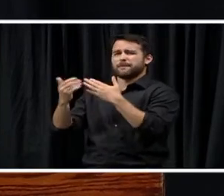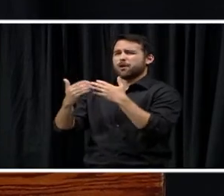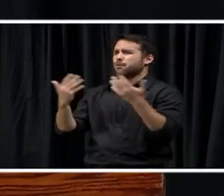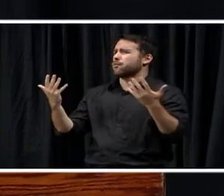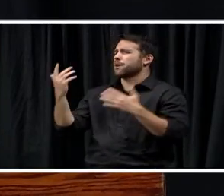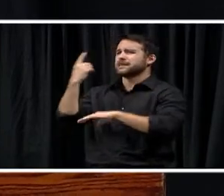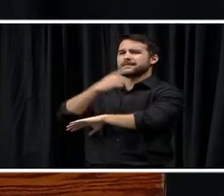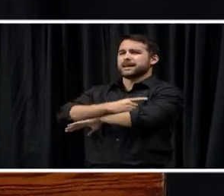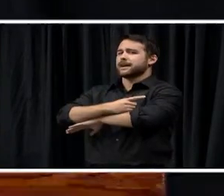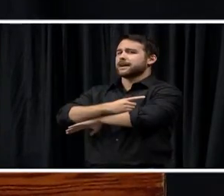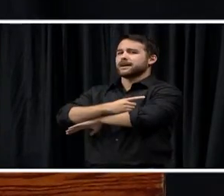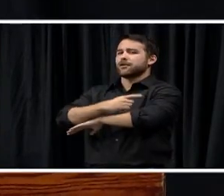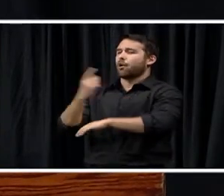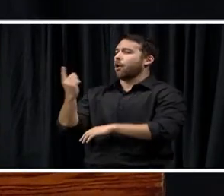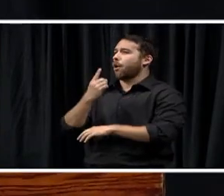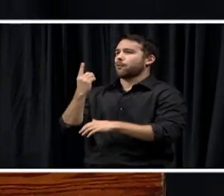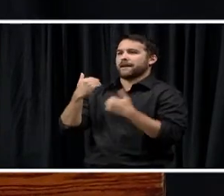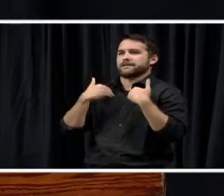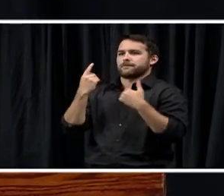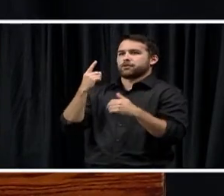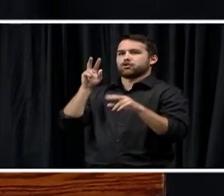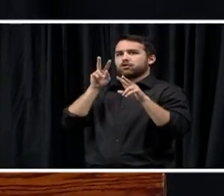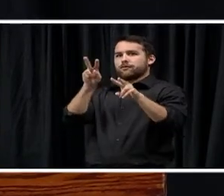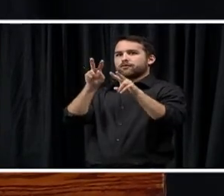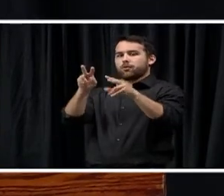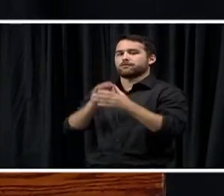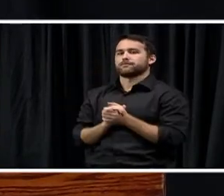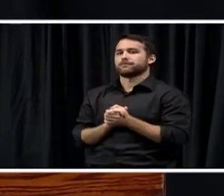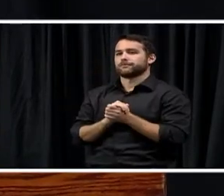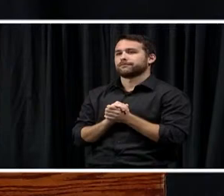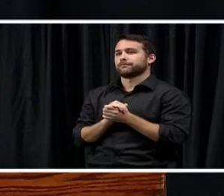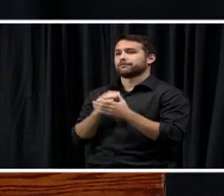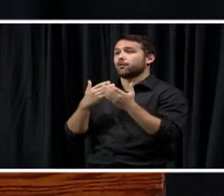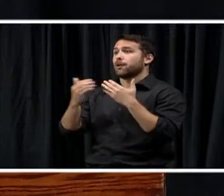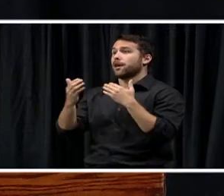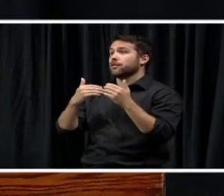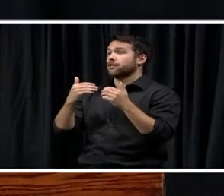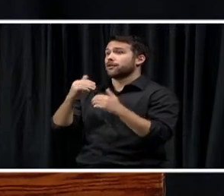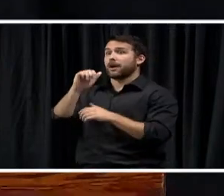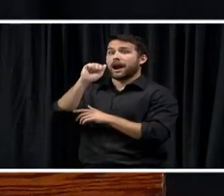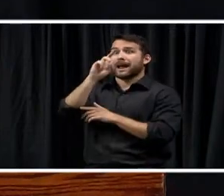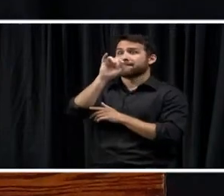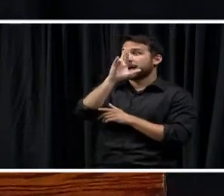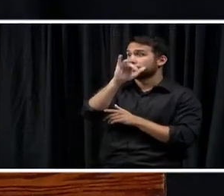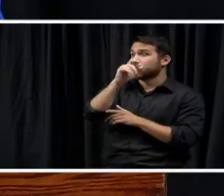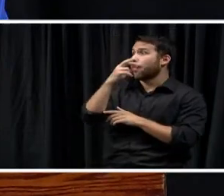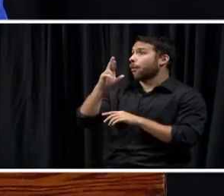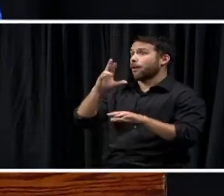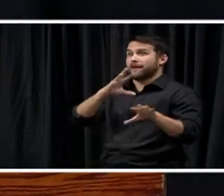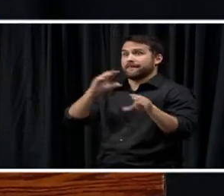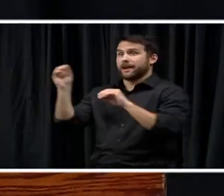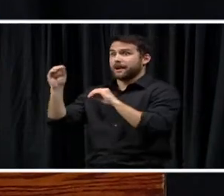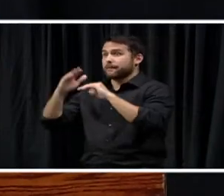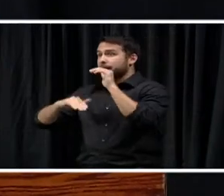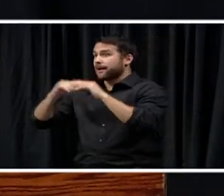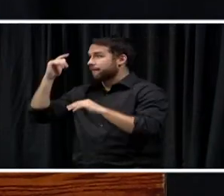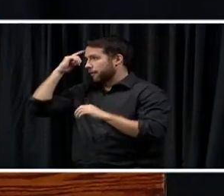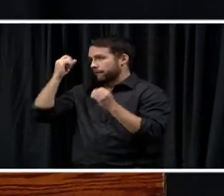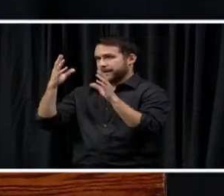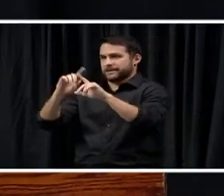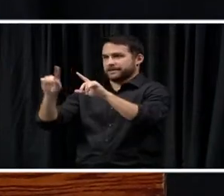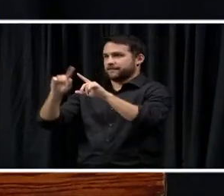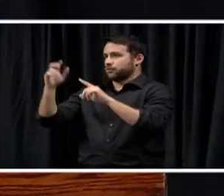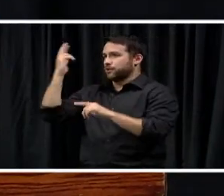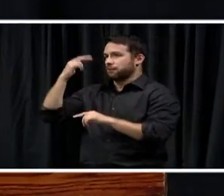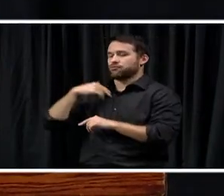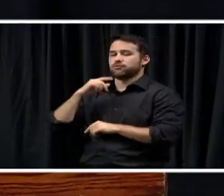however, there was always something to look forward to. Whether it was missing advisories to do God knows what, or evacuating the building for numerous reasons, I